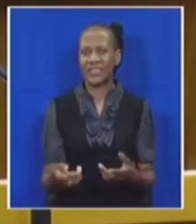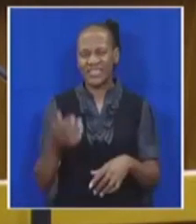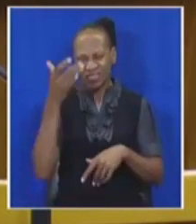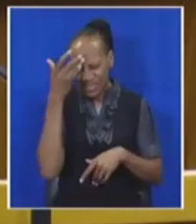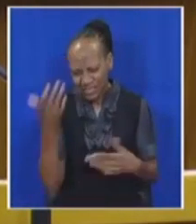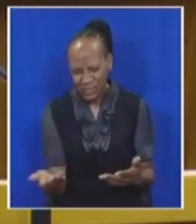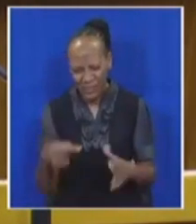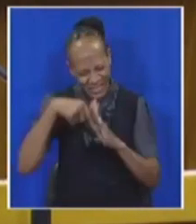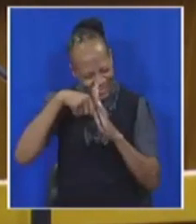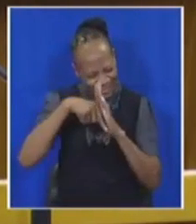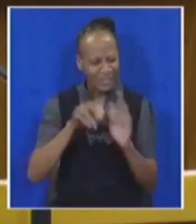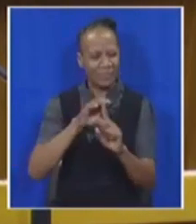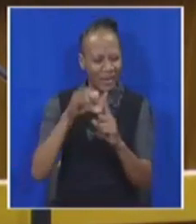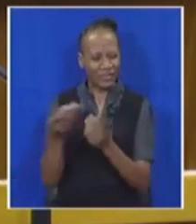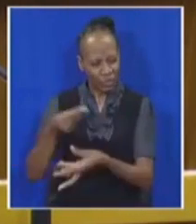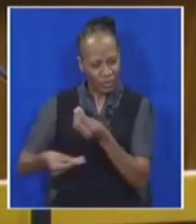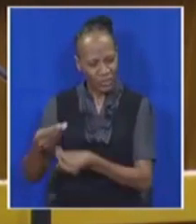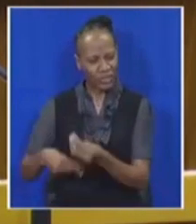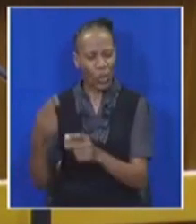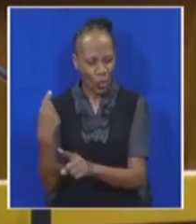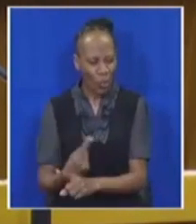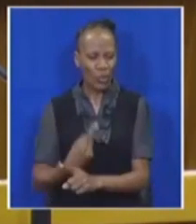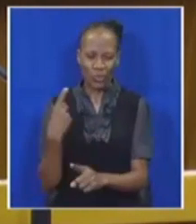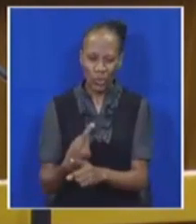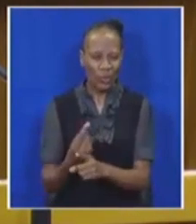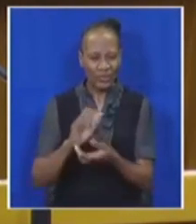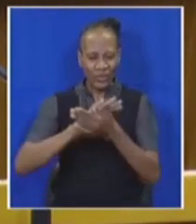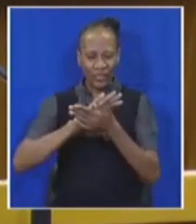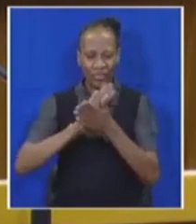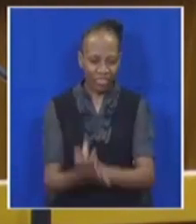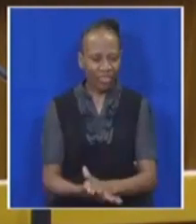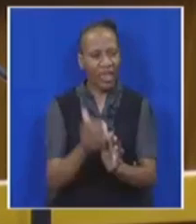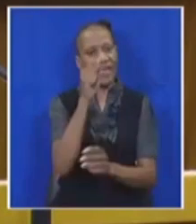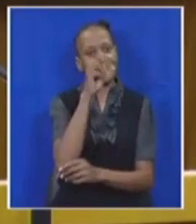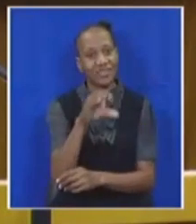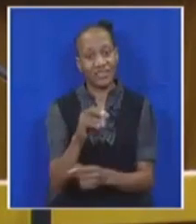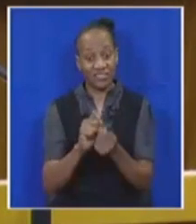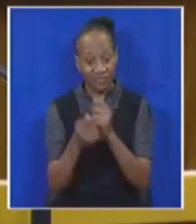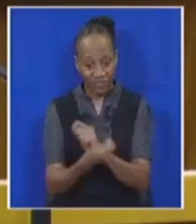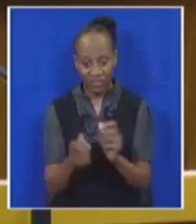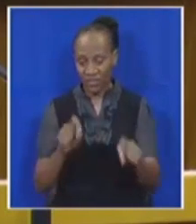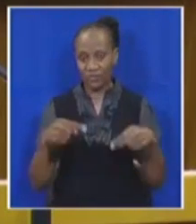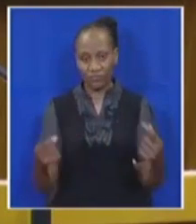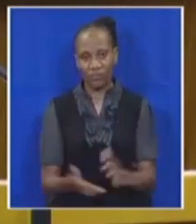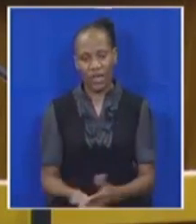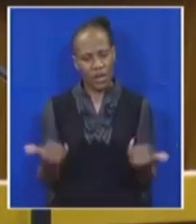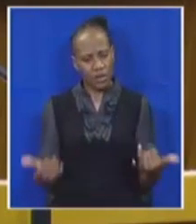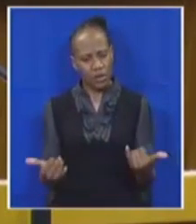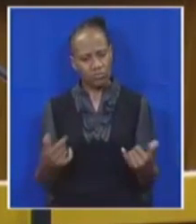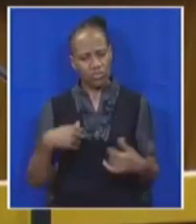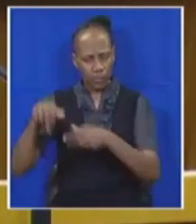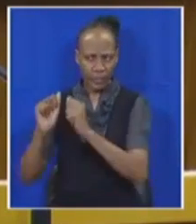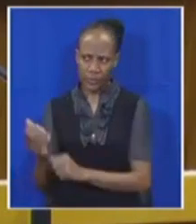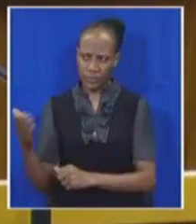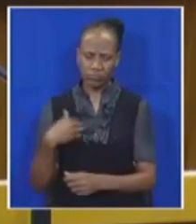and deep-rooted culture of corruption that has destroyed the ANC beyond repair. I stand here today, Honourable Chairperson,